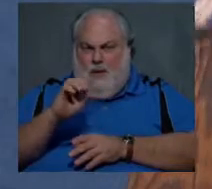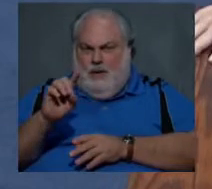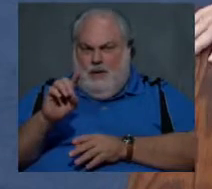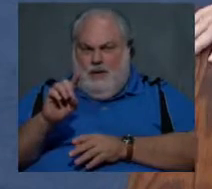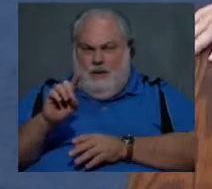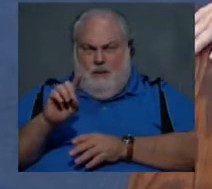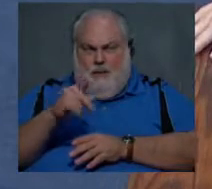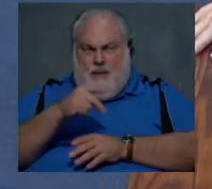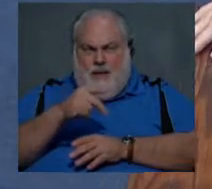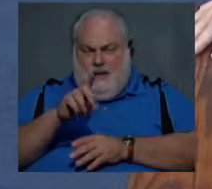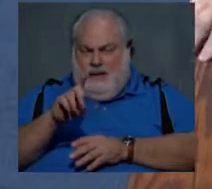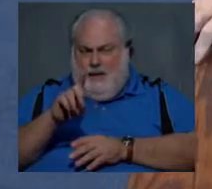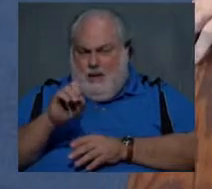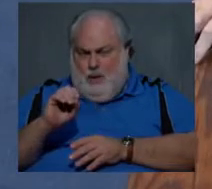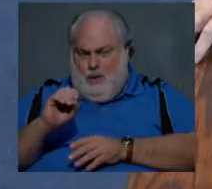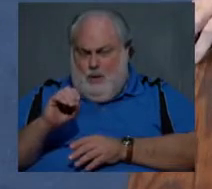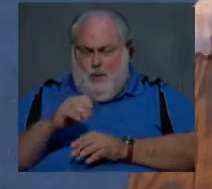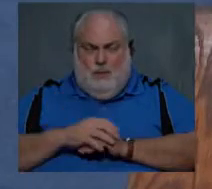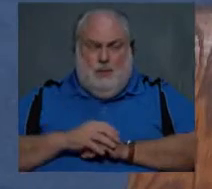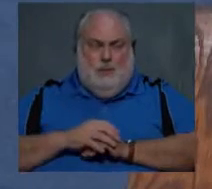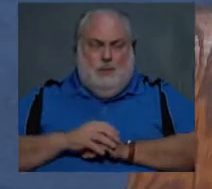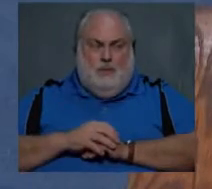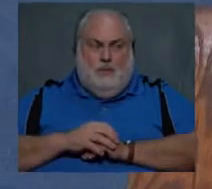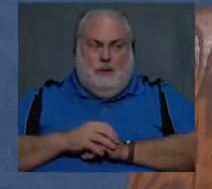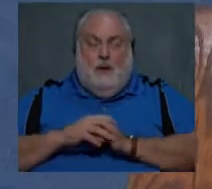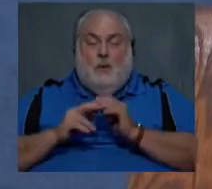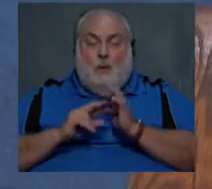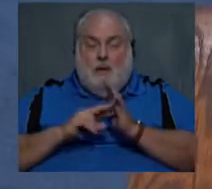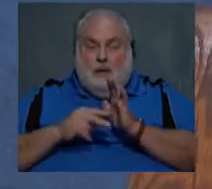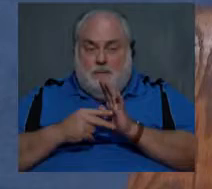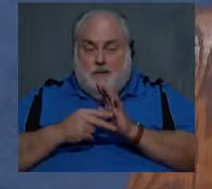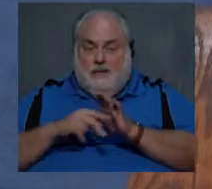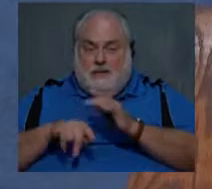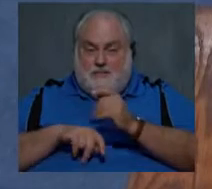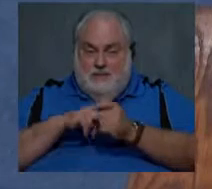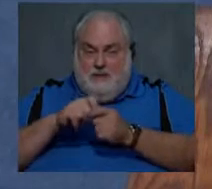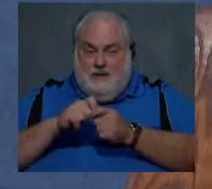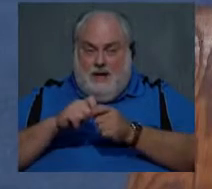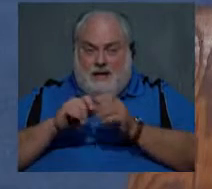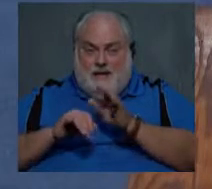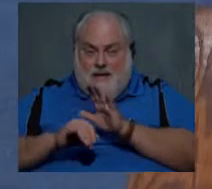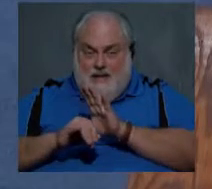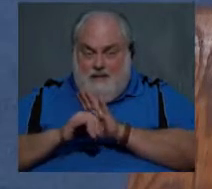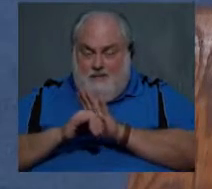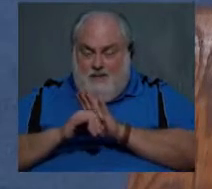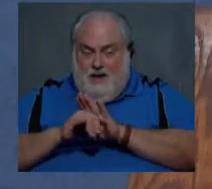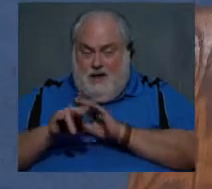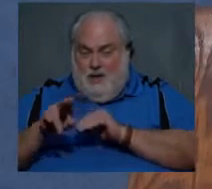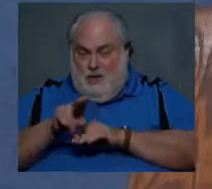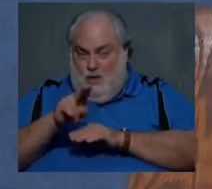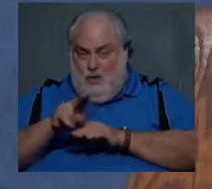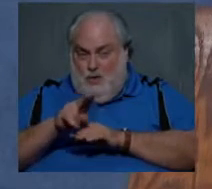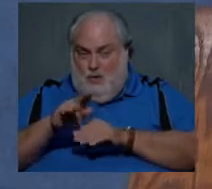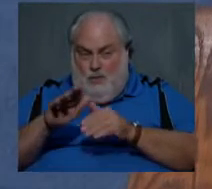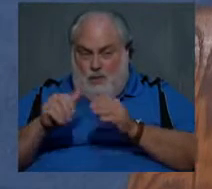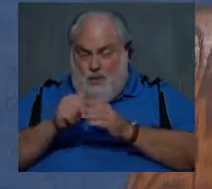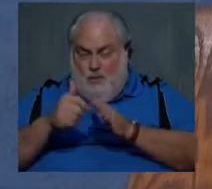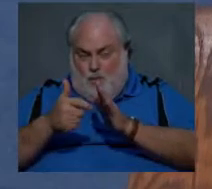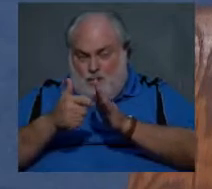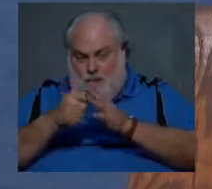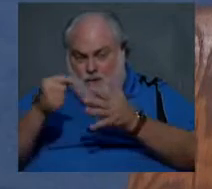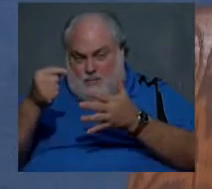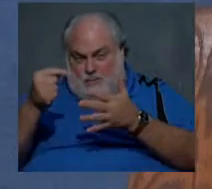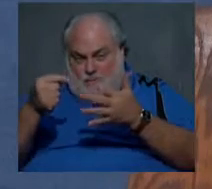is. PDO, which means it's a specifically identified use with all criteria